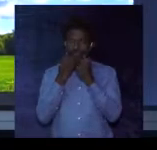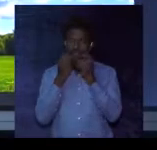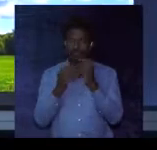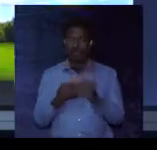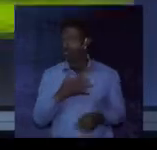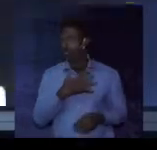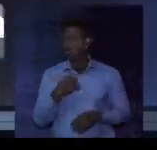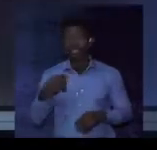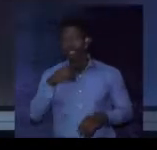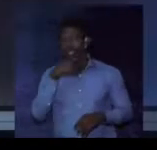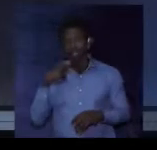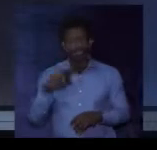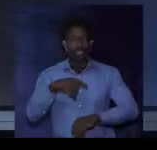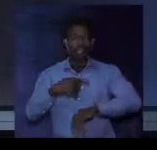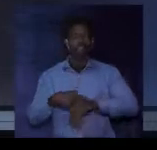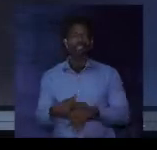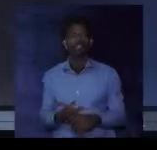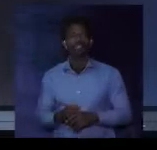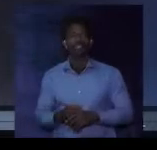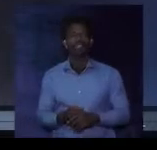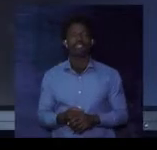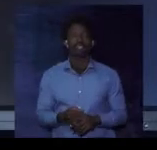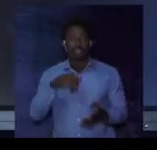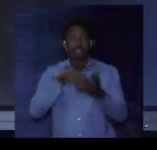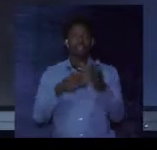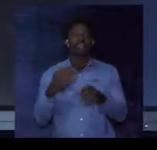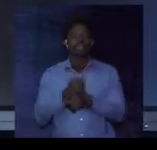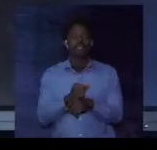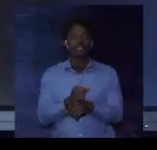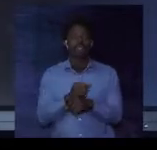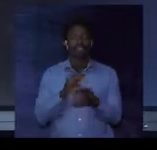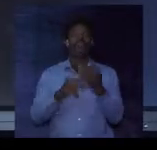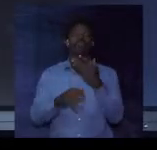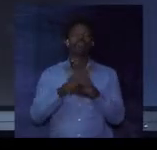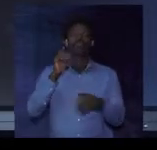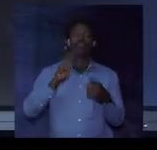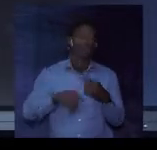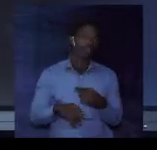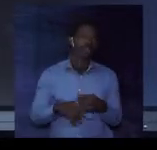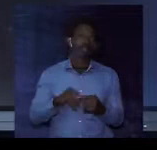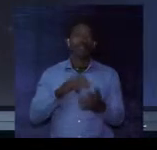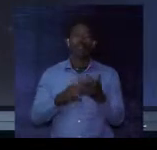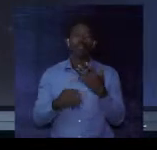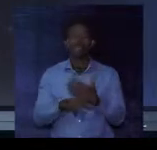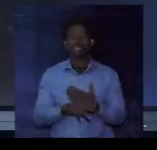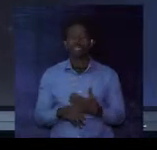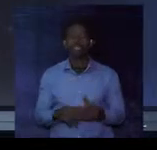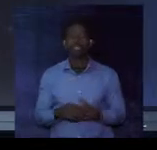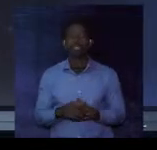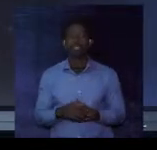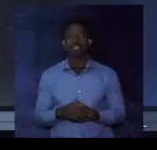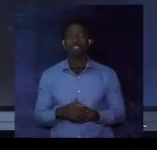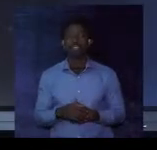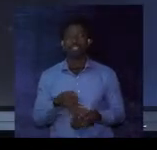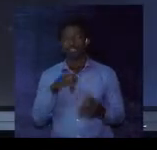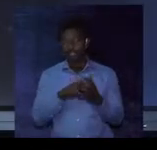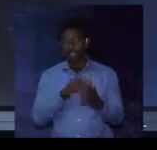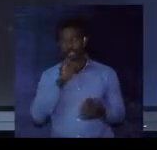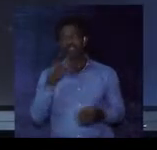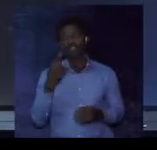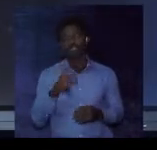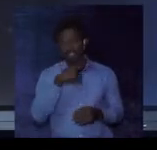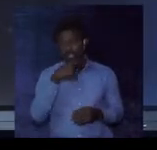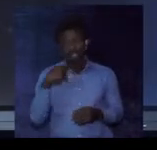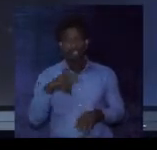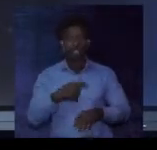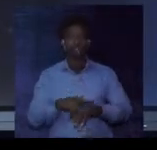and dry season. Dry season takes November to March. November to